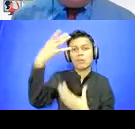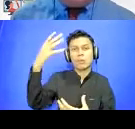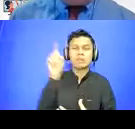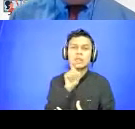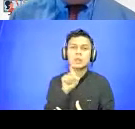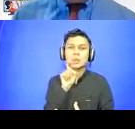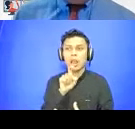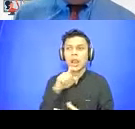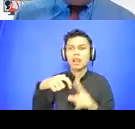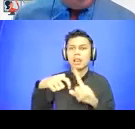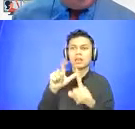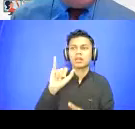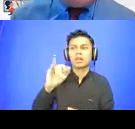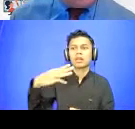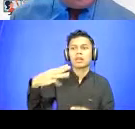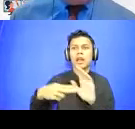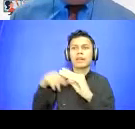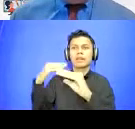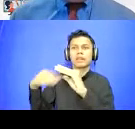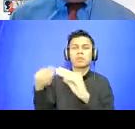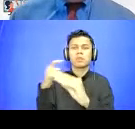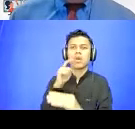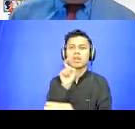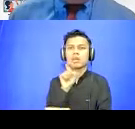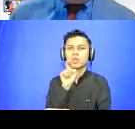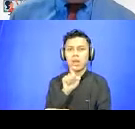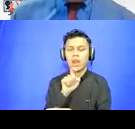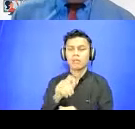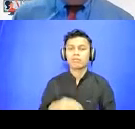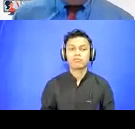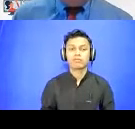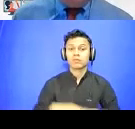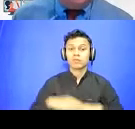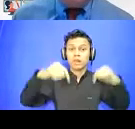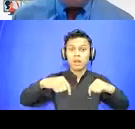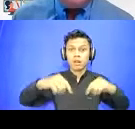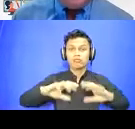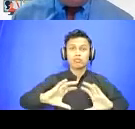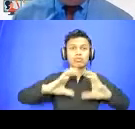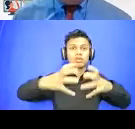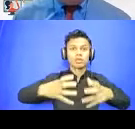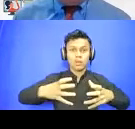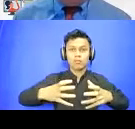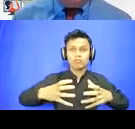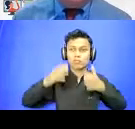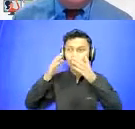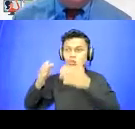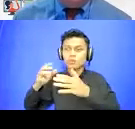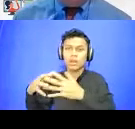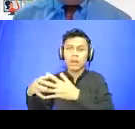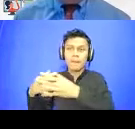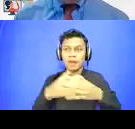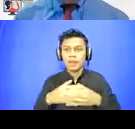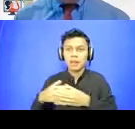Now, around the world, but especially in the United States, there are new standards related to